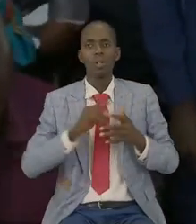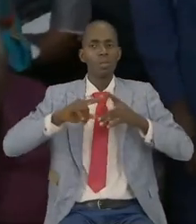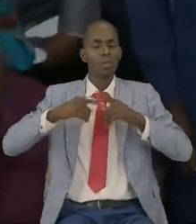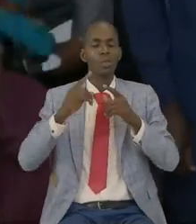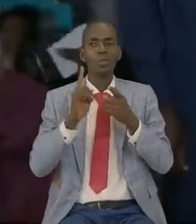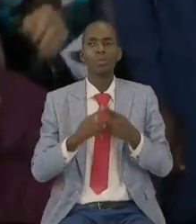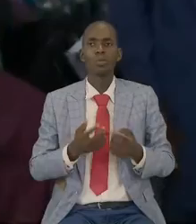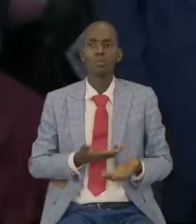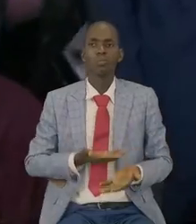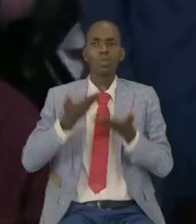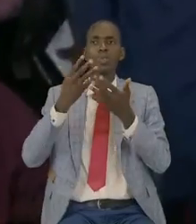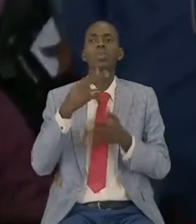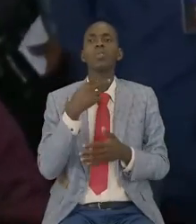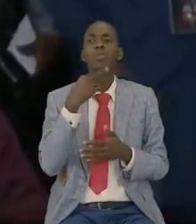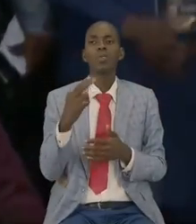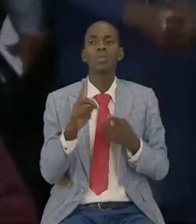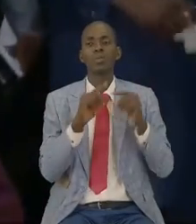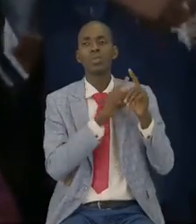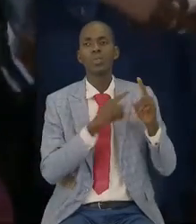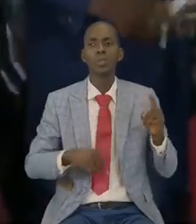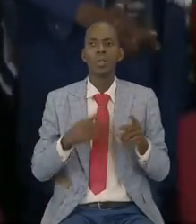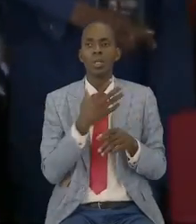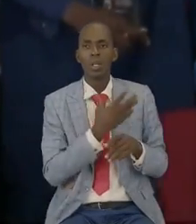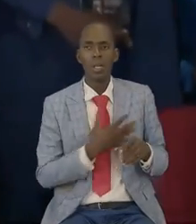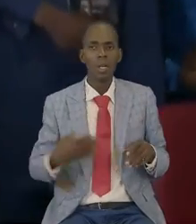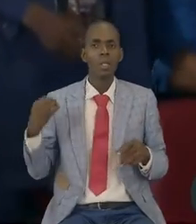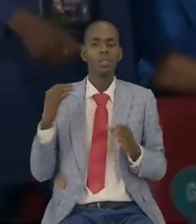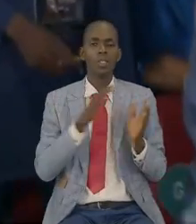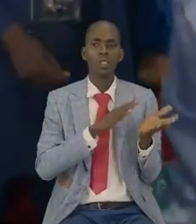Lord. Leave the Mara bitter water